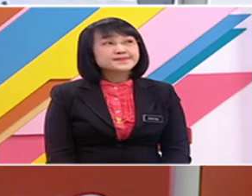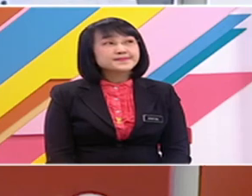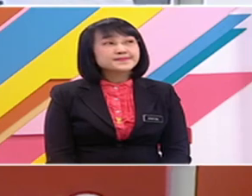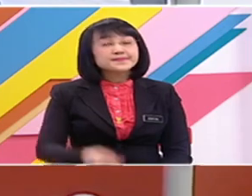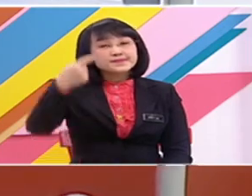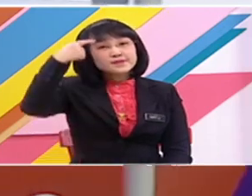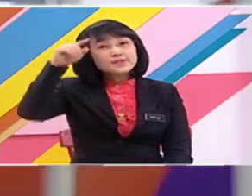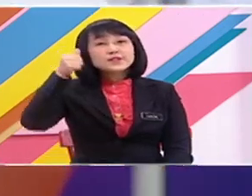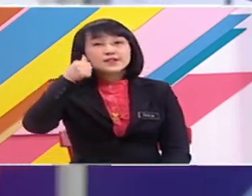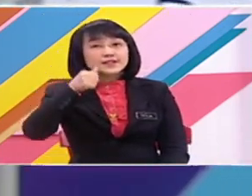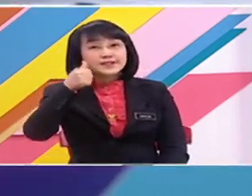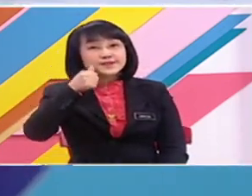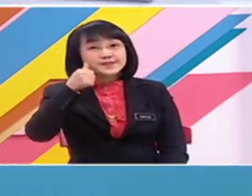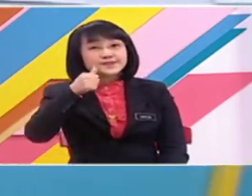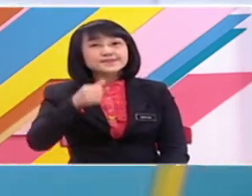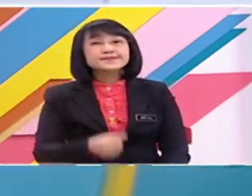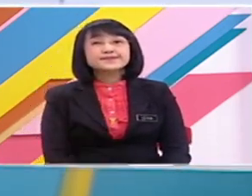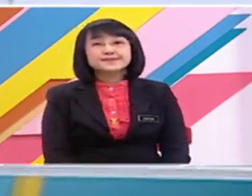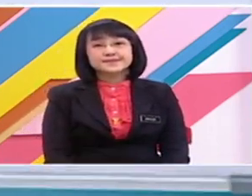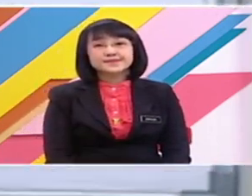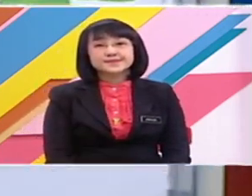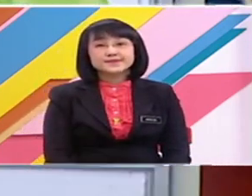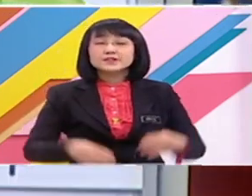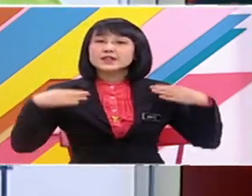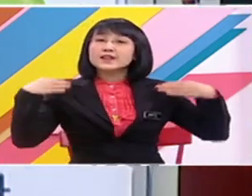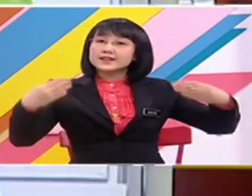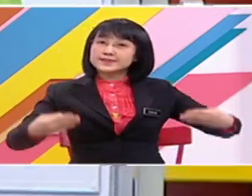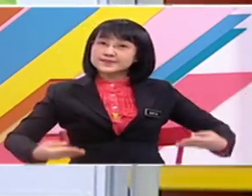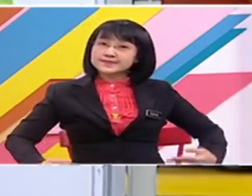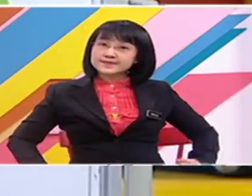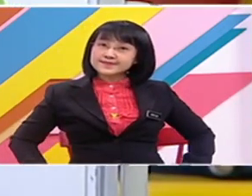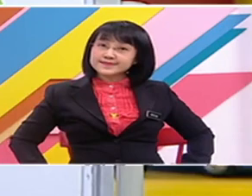for the girl, we got blouse,